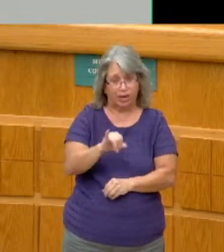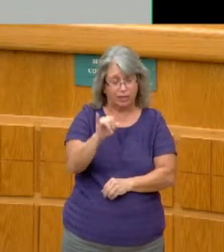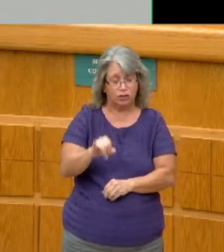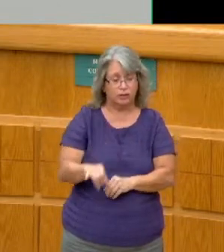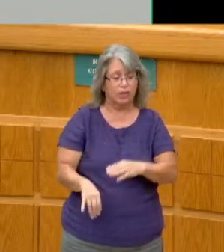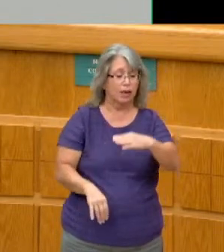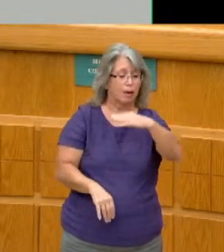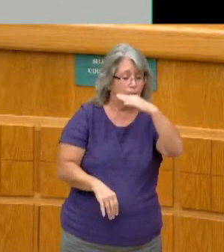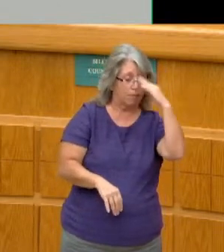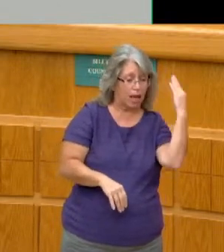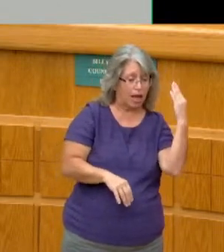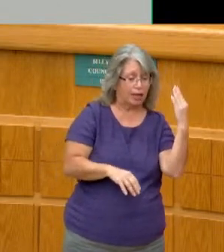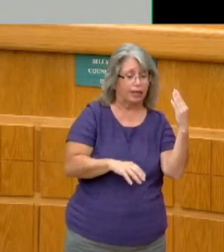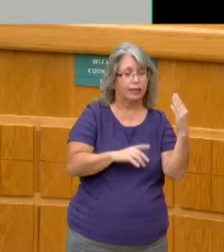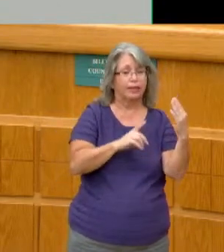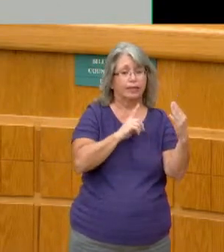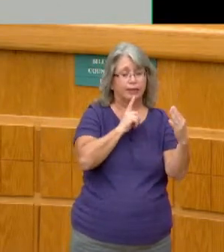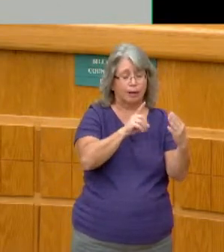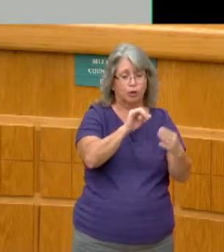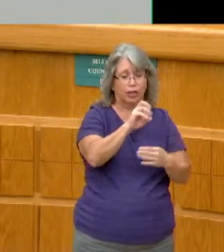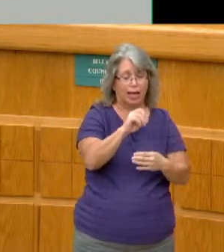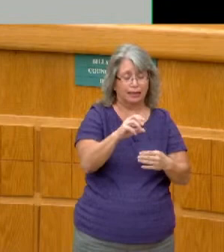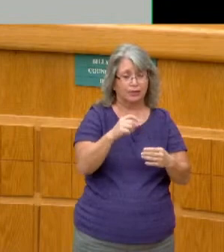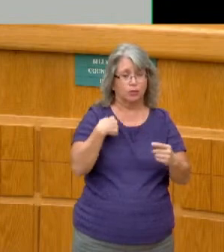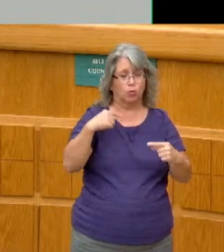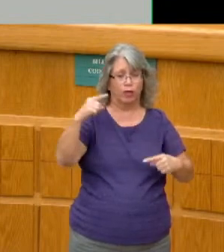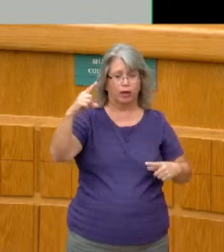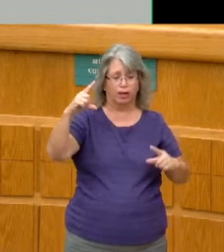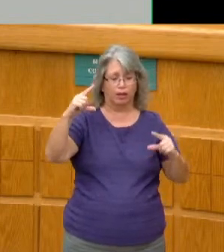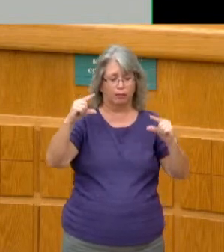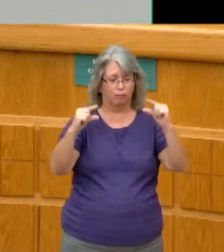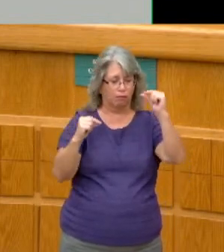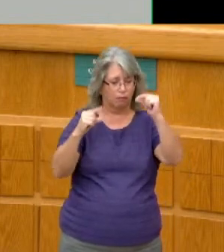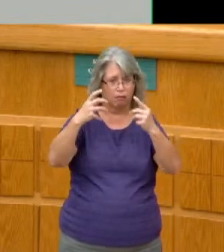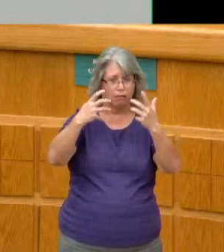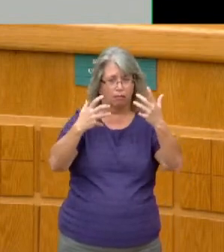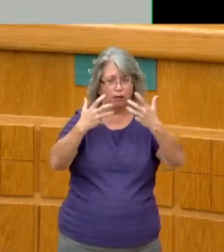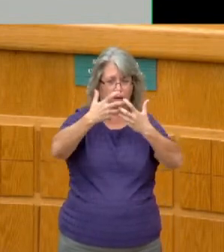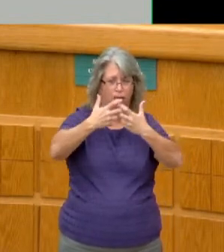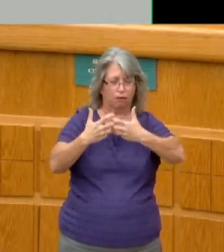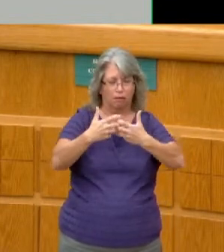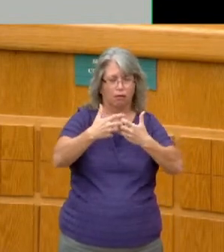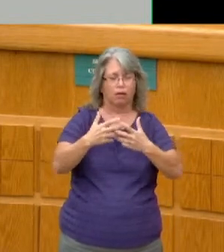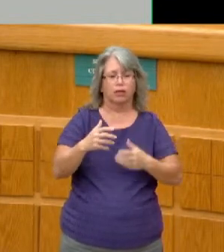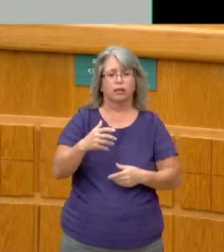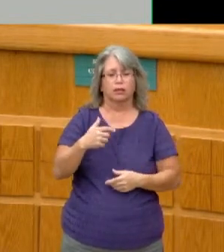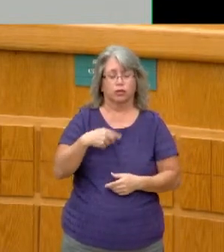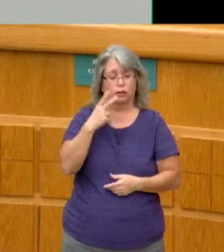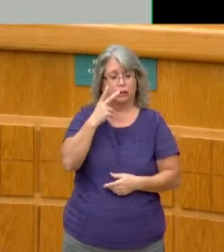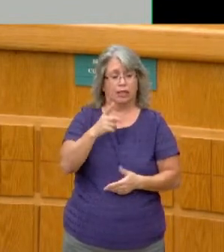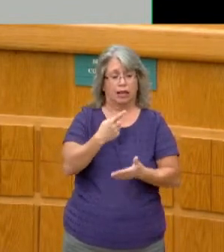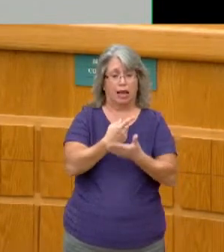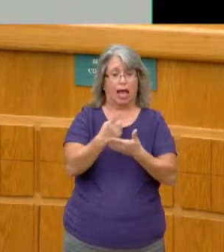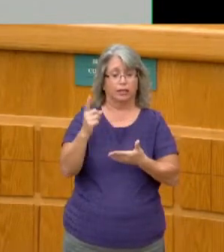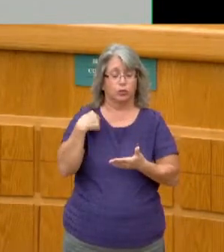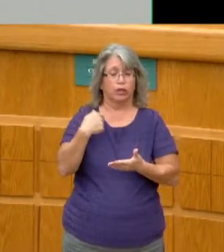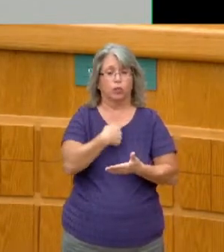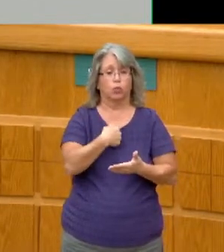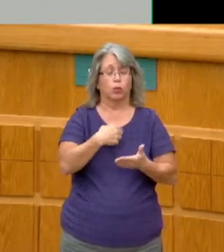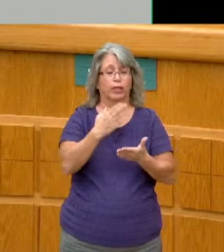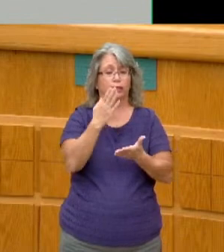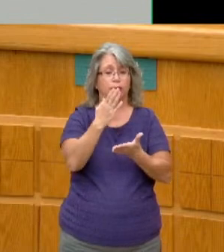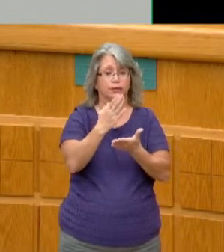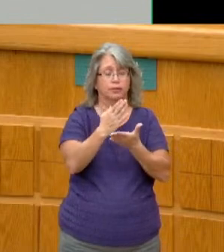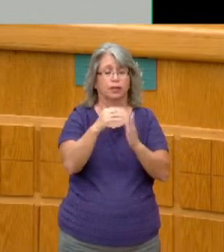cases. We calibrate the model together. And what you can see is that while last week we plateaued, we stopped declining, we're now going downwards